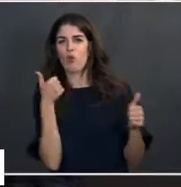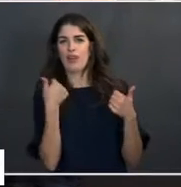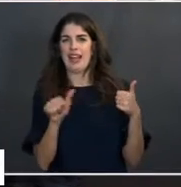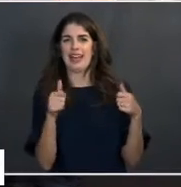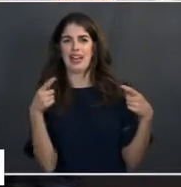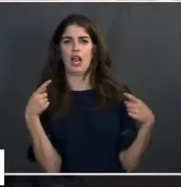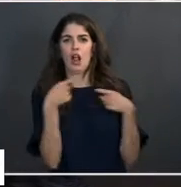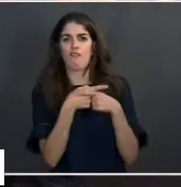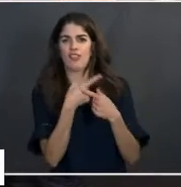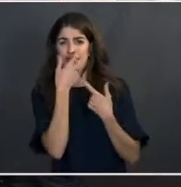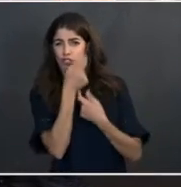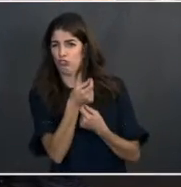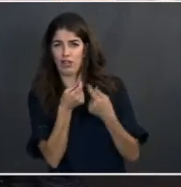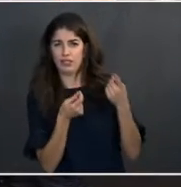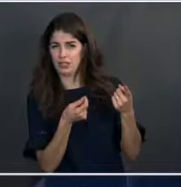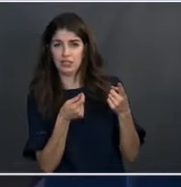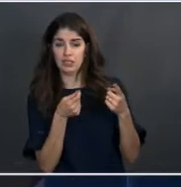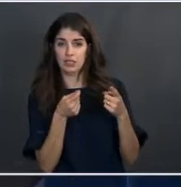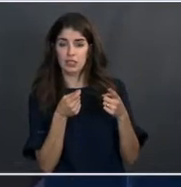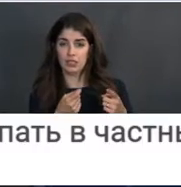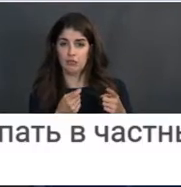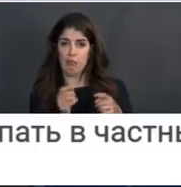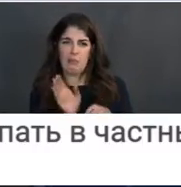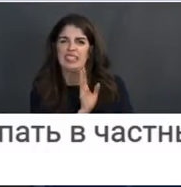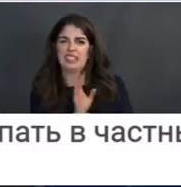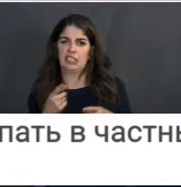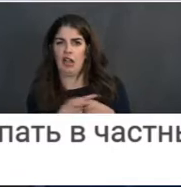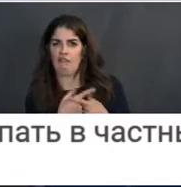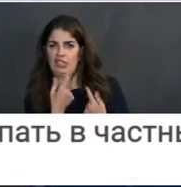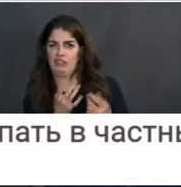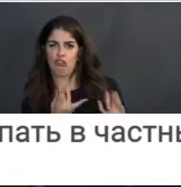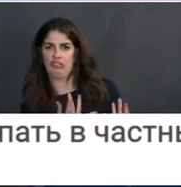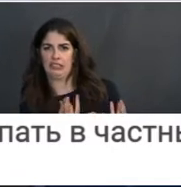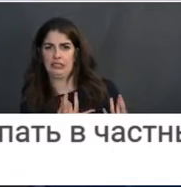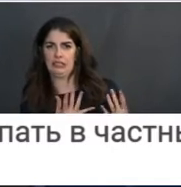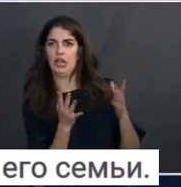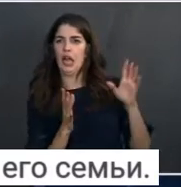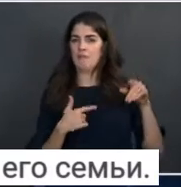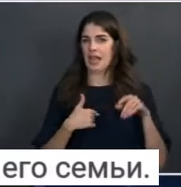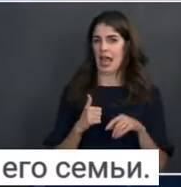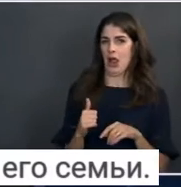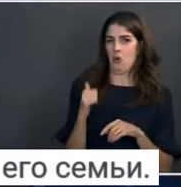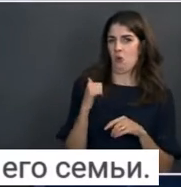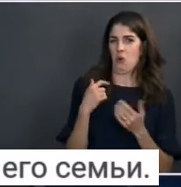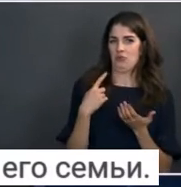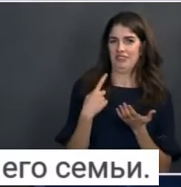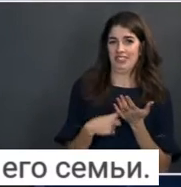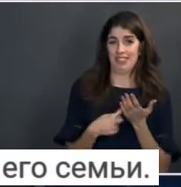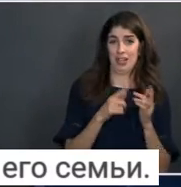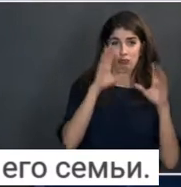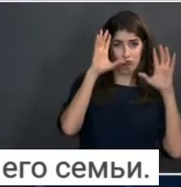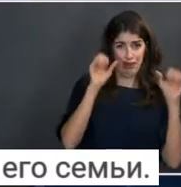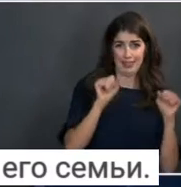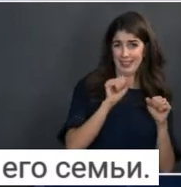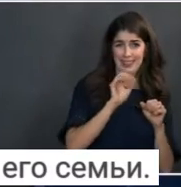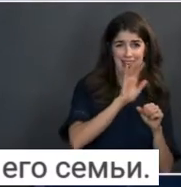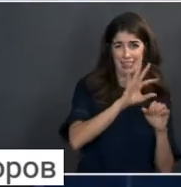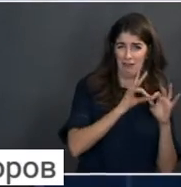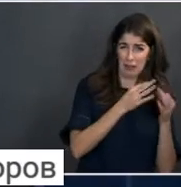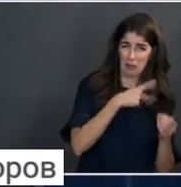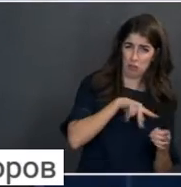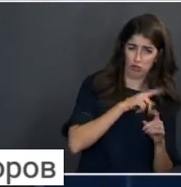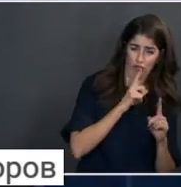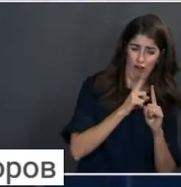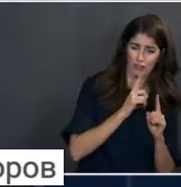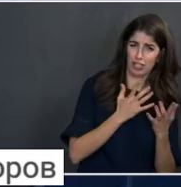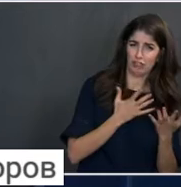and their business ties? Well, I'm not going to get into private conversations between the president and his family members. We